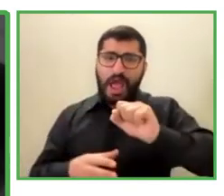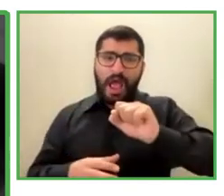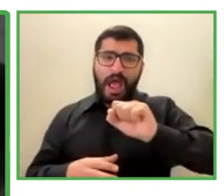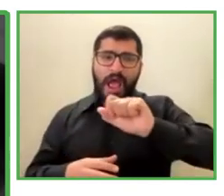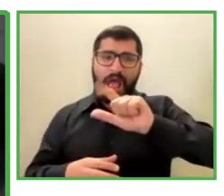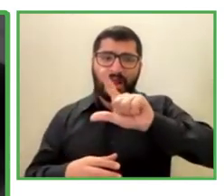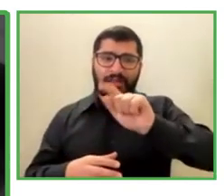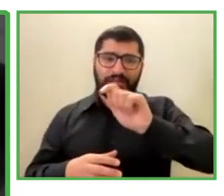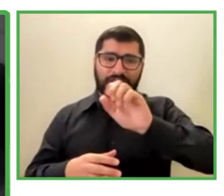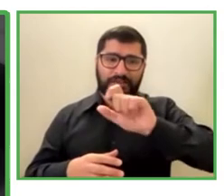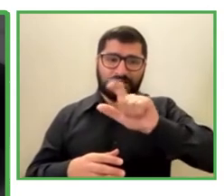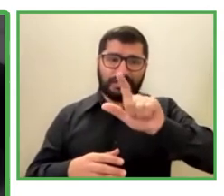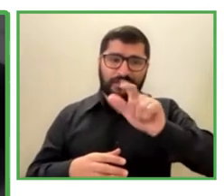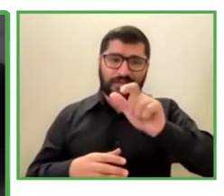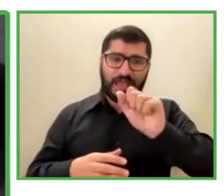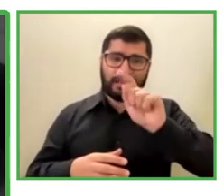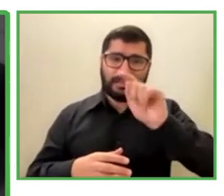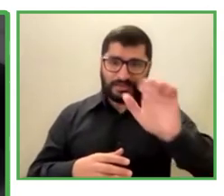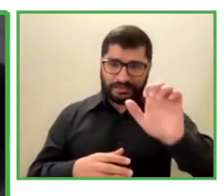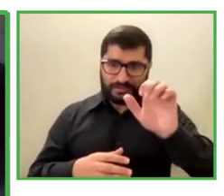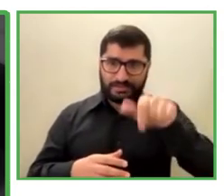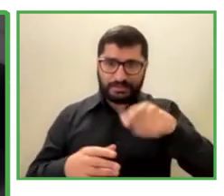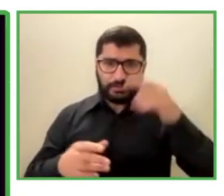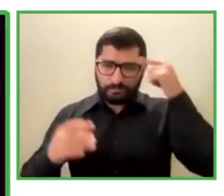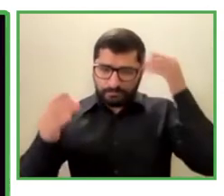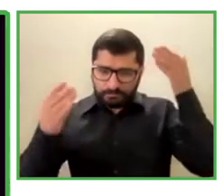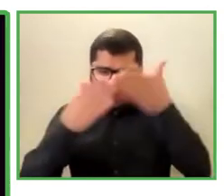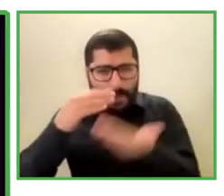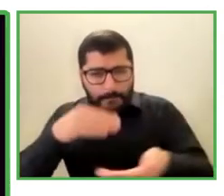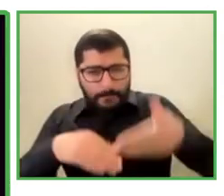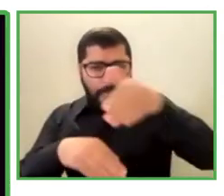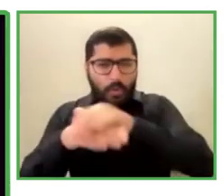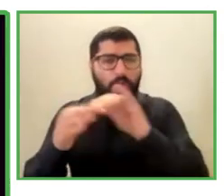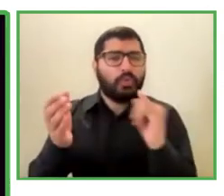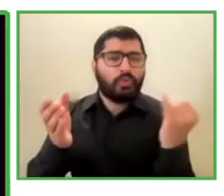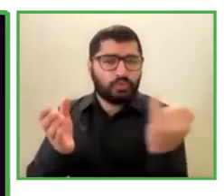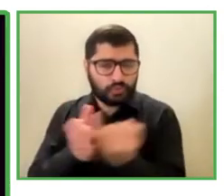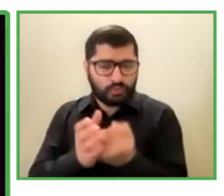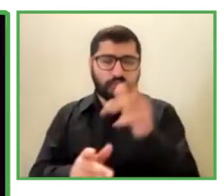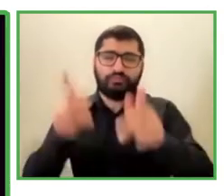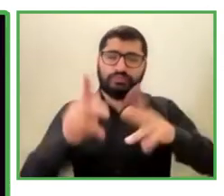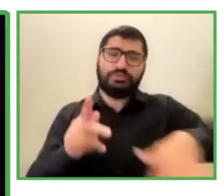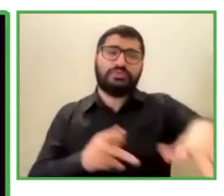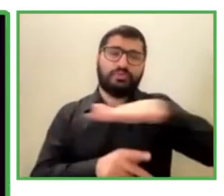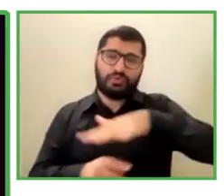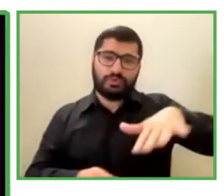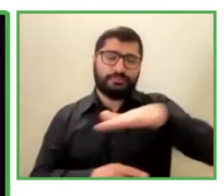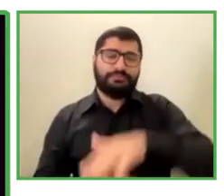with disabilities. So work inclusion of people with disabilities.